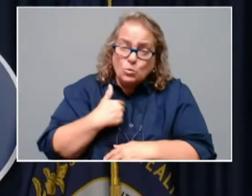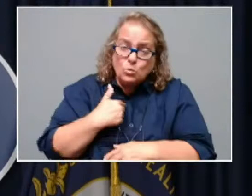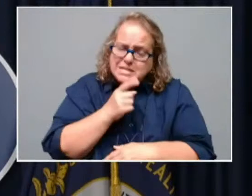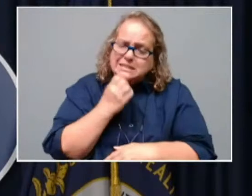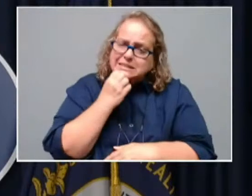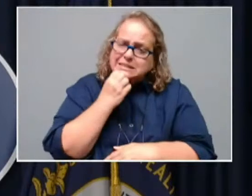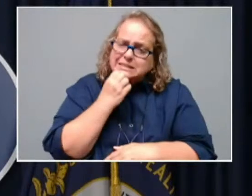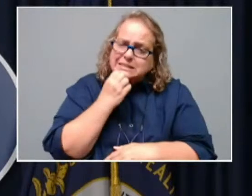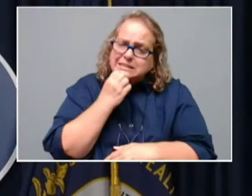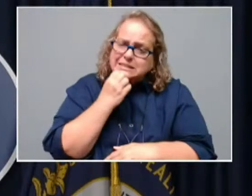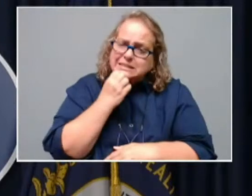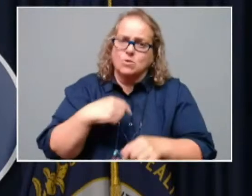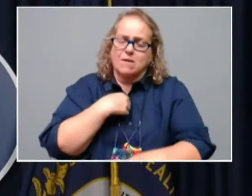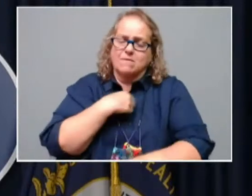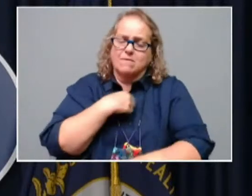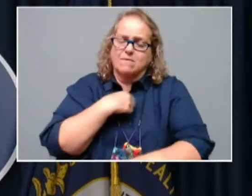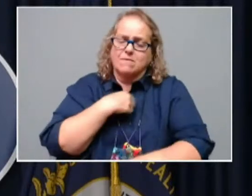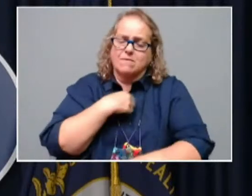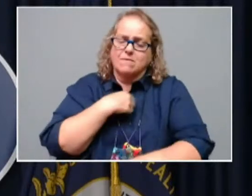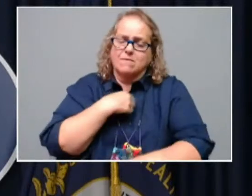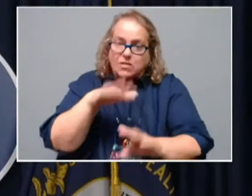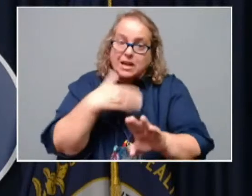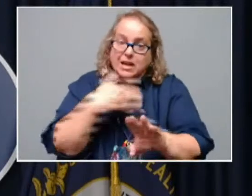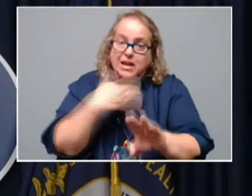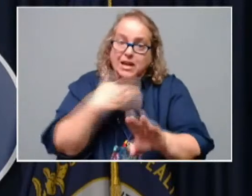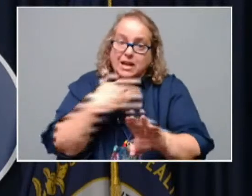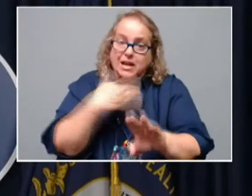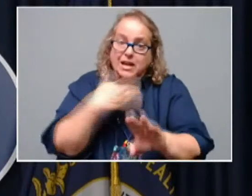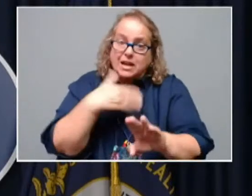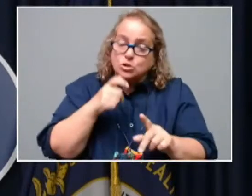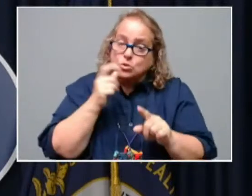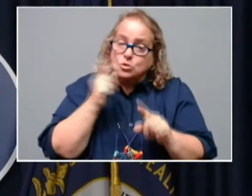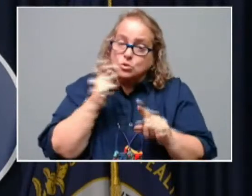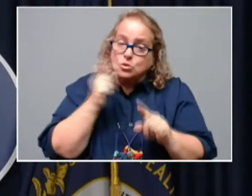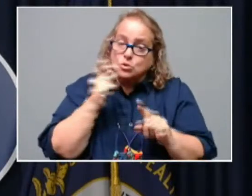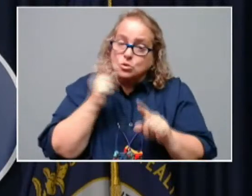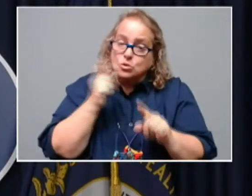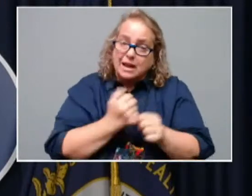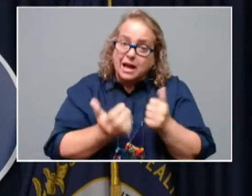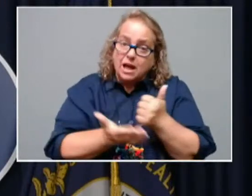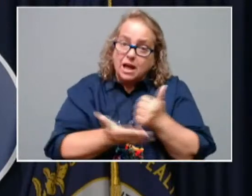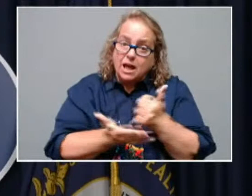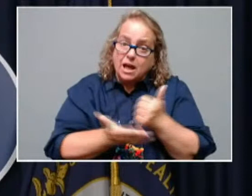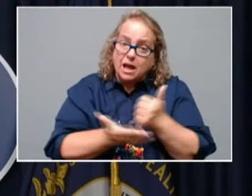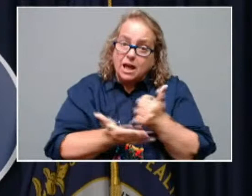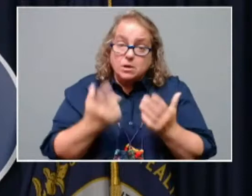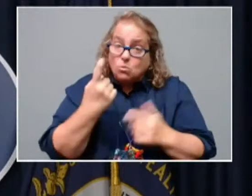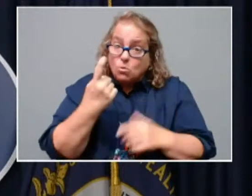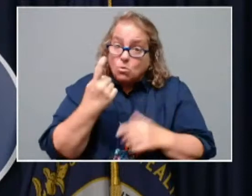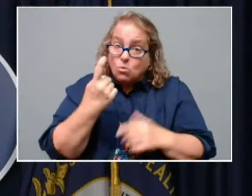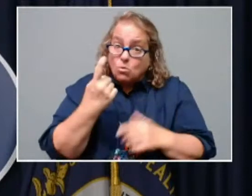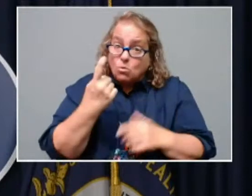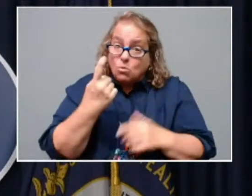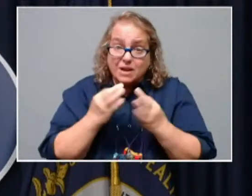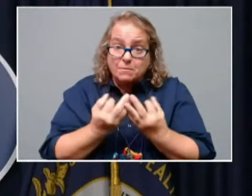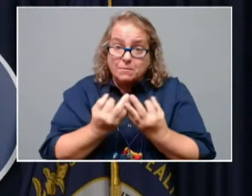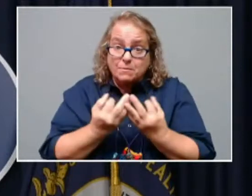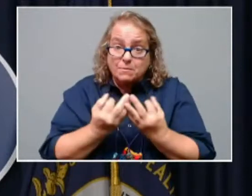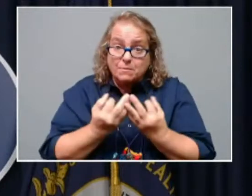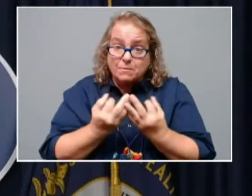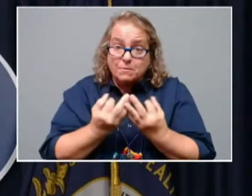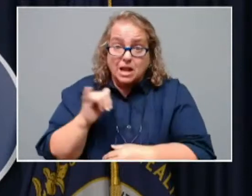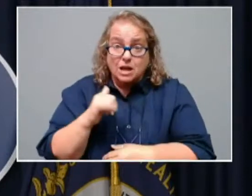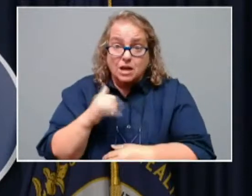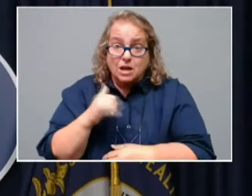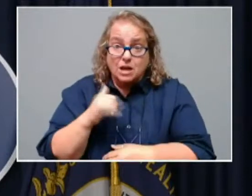person who comes in to get help. That could be one of our family members. All right, like we said, 119